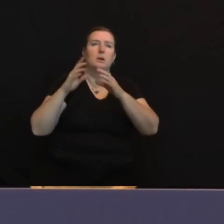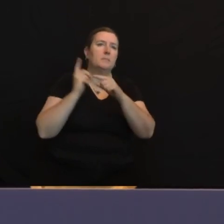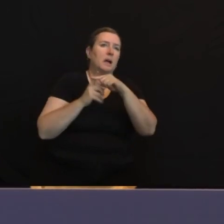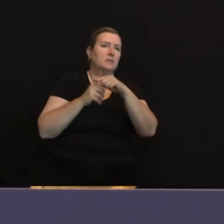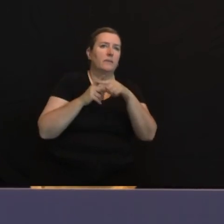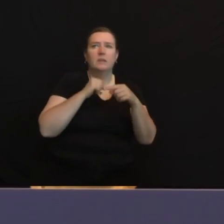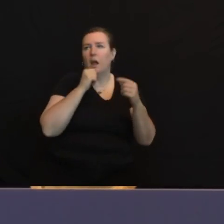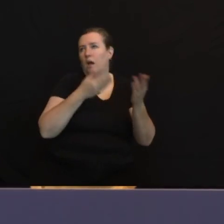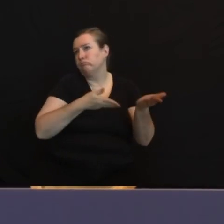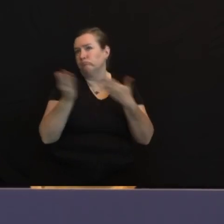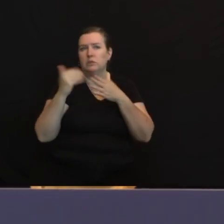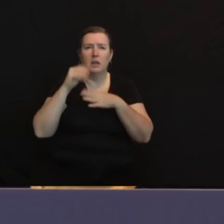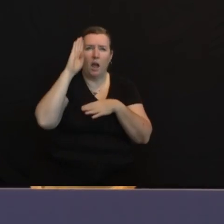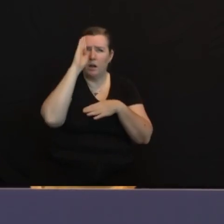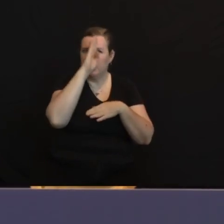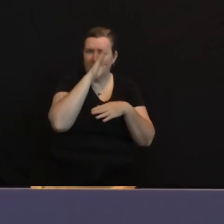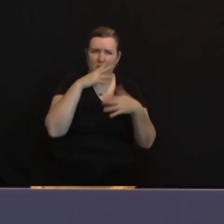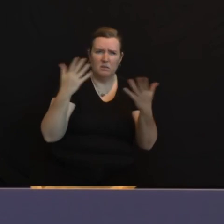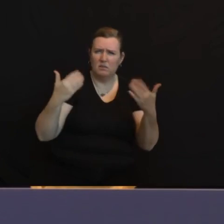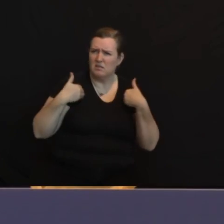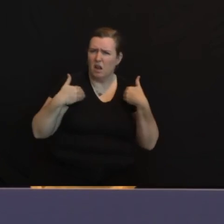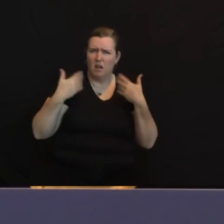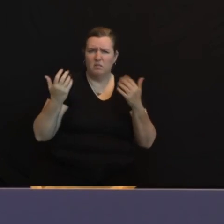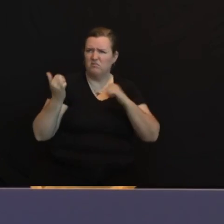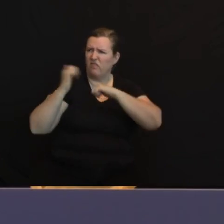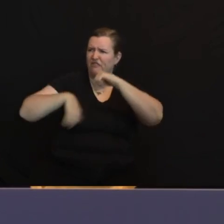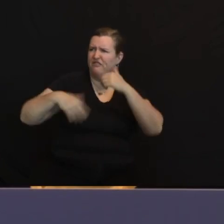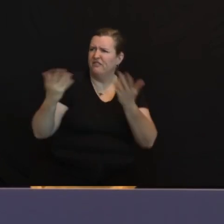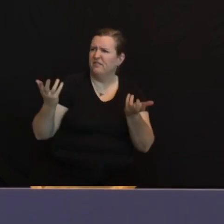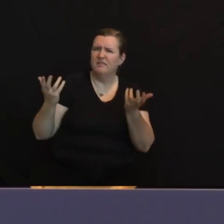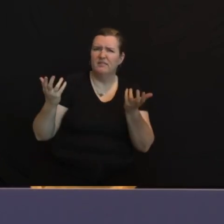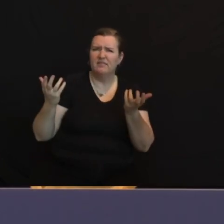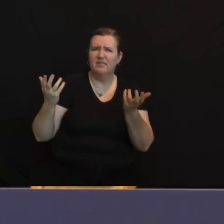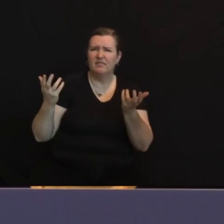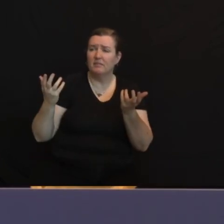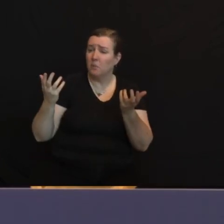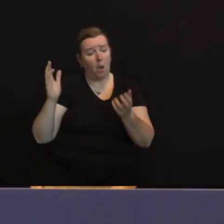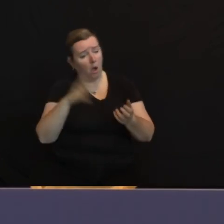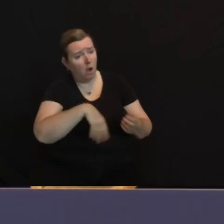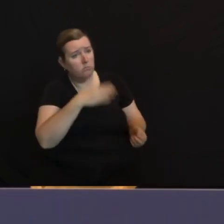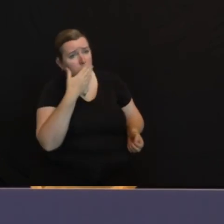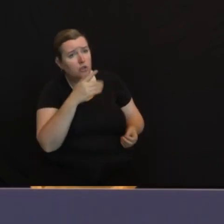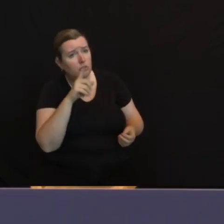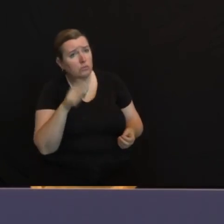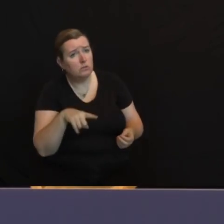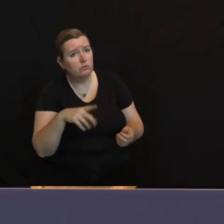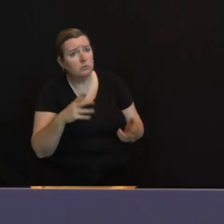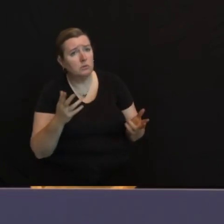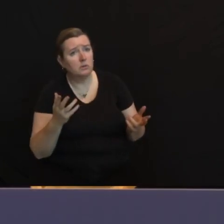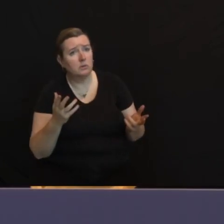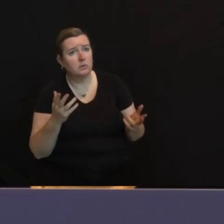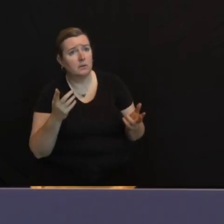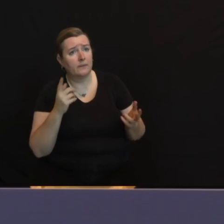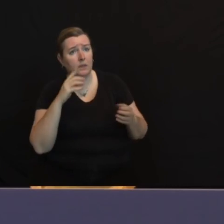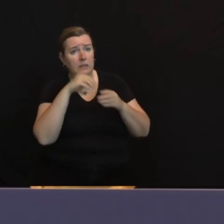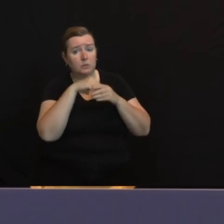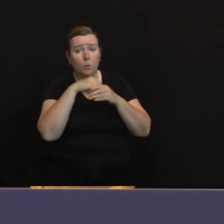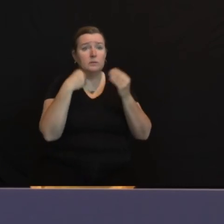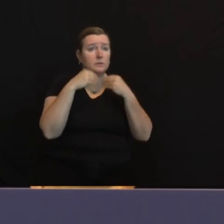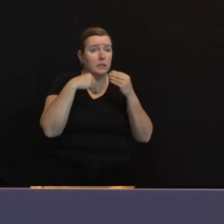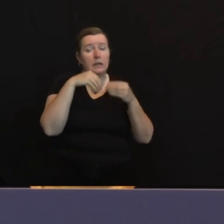hospital, ICU, and so forth. Thank you. Good questions. On the indoor dining and